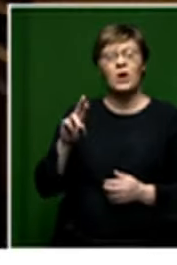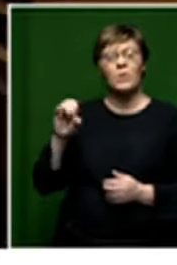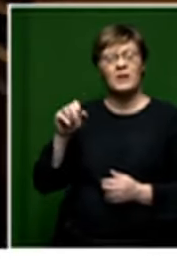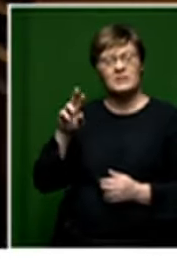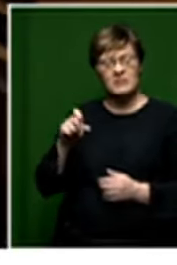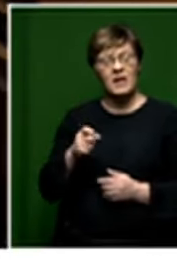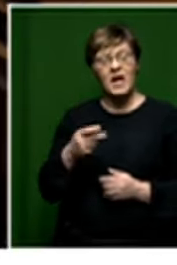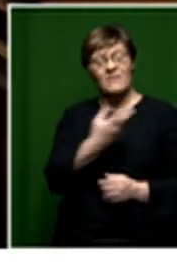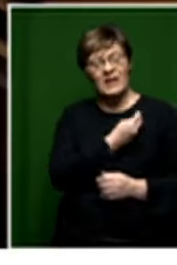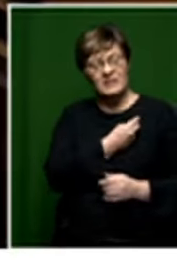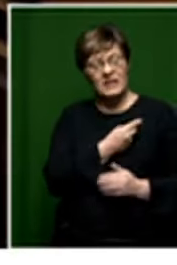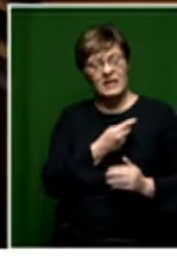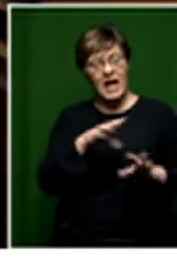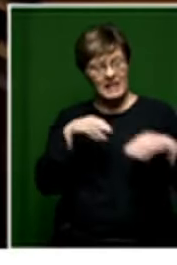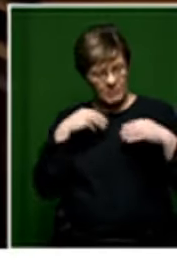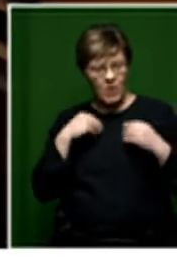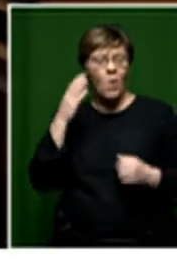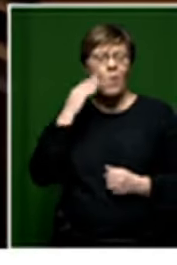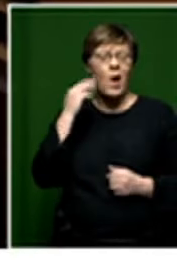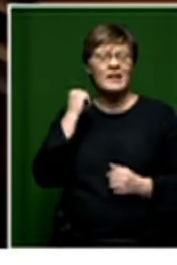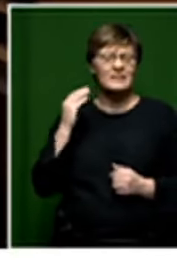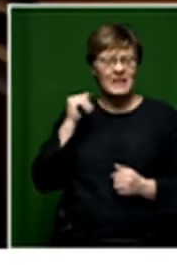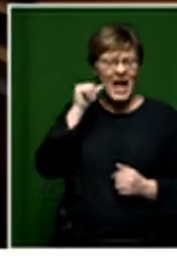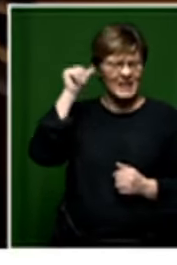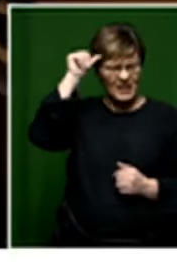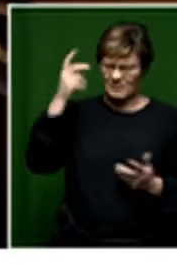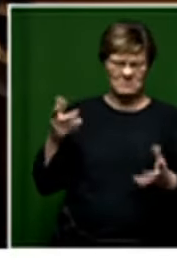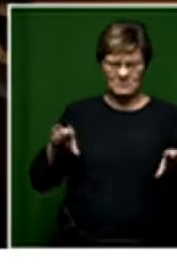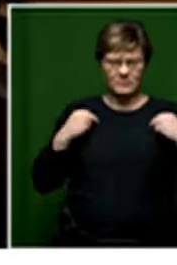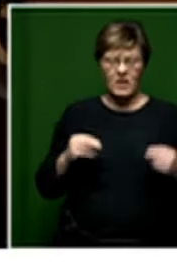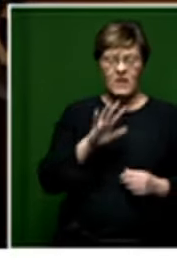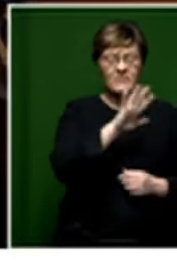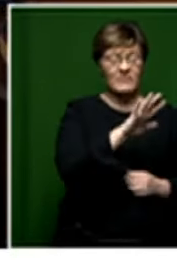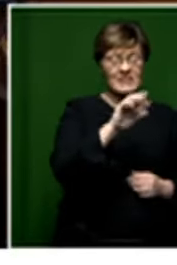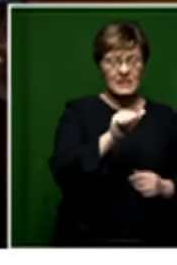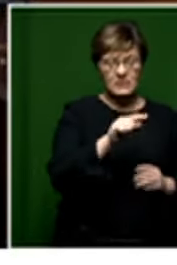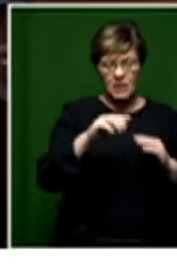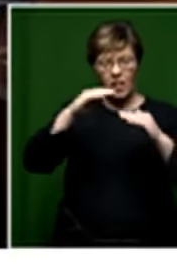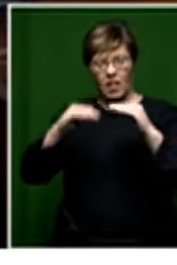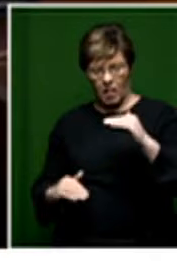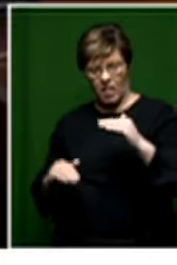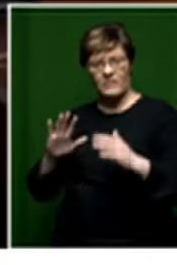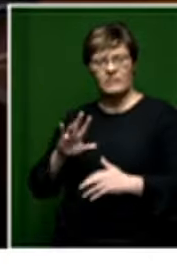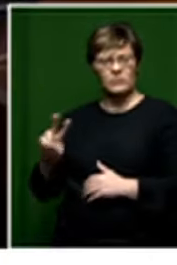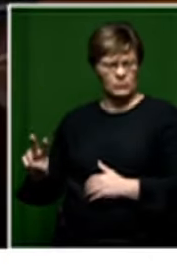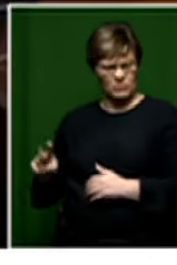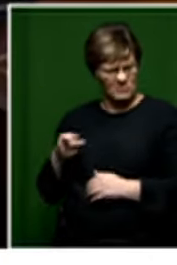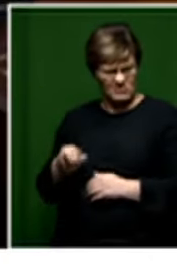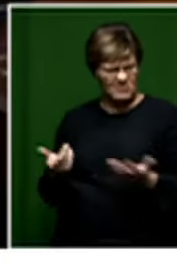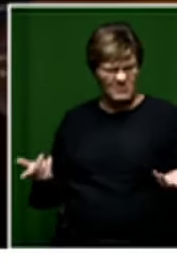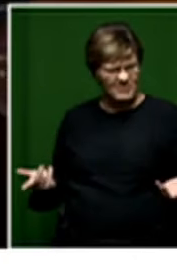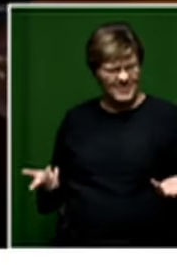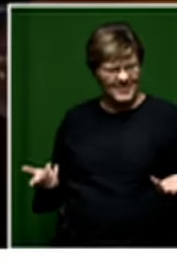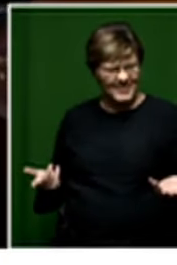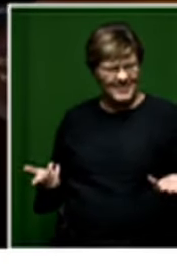vaccine acceptance also declined among white adults from 56% to 52%. Can we talk to that?